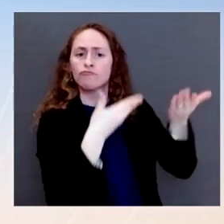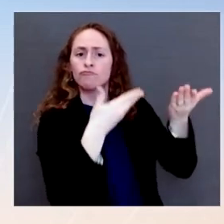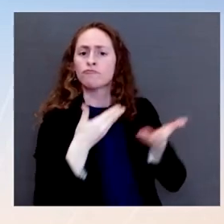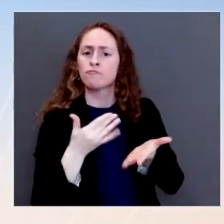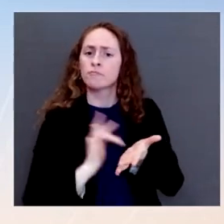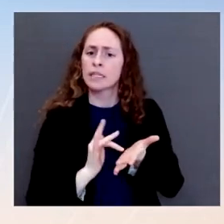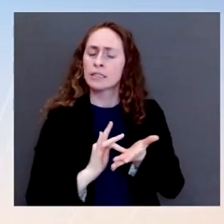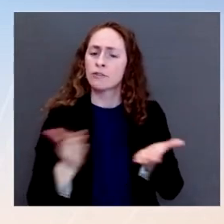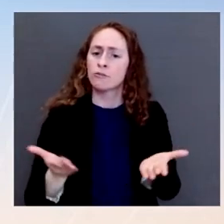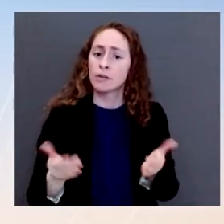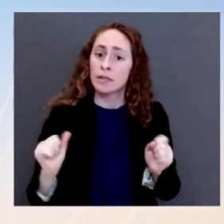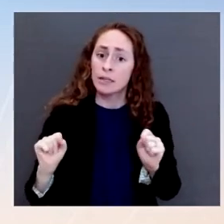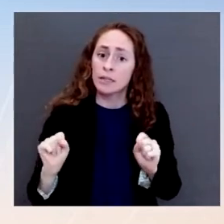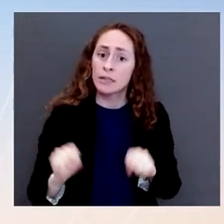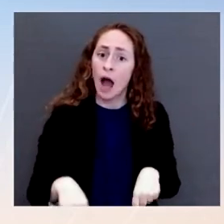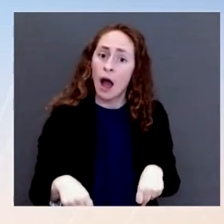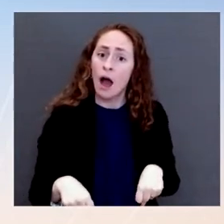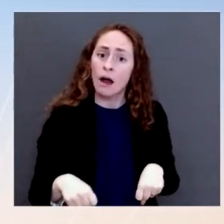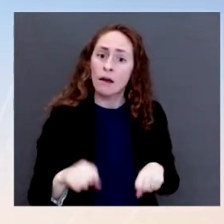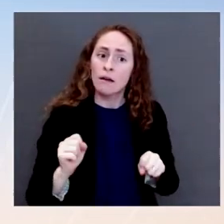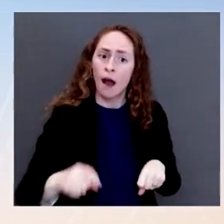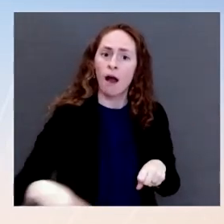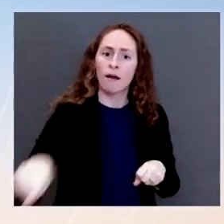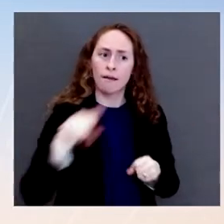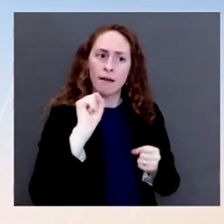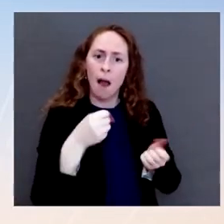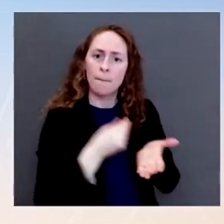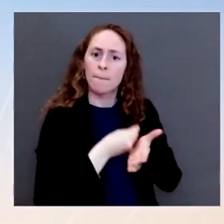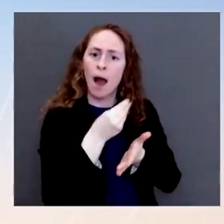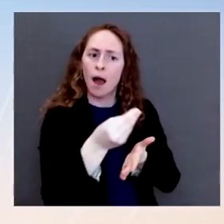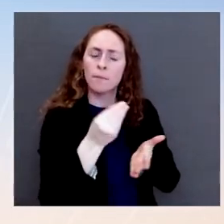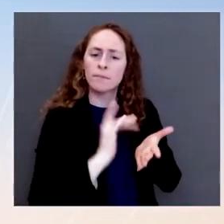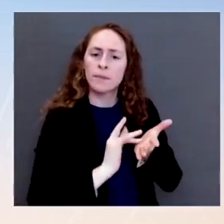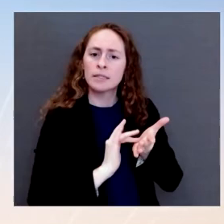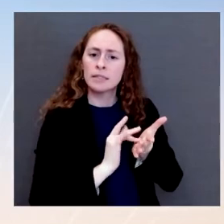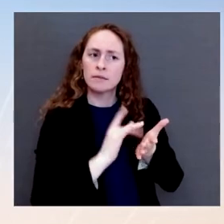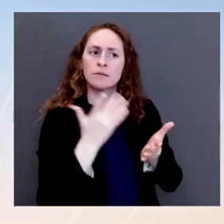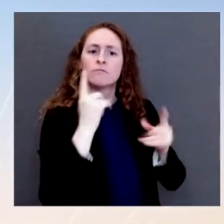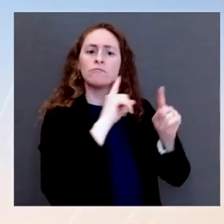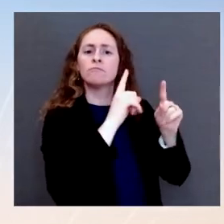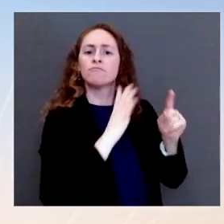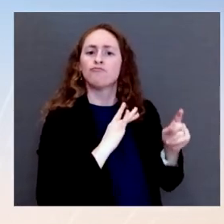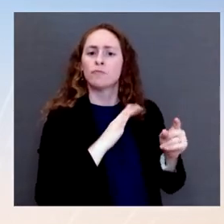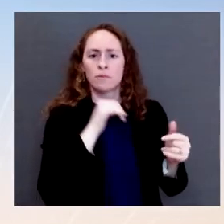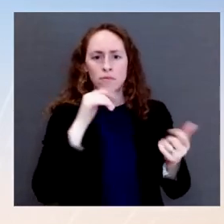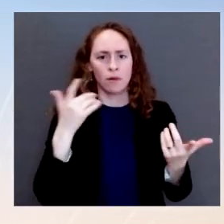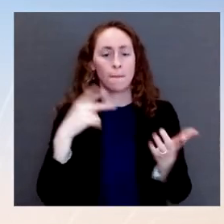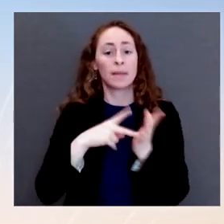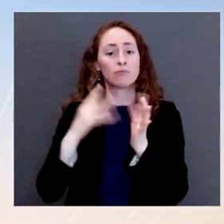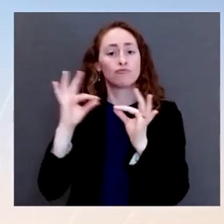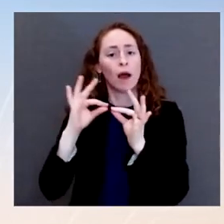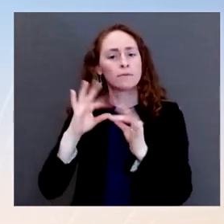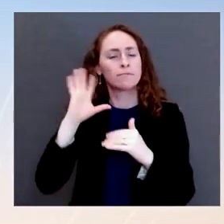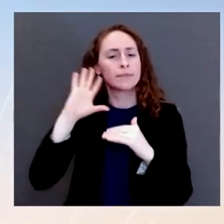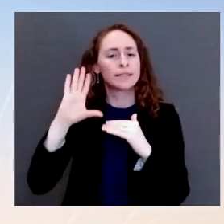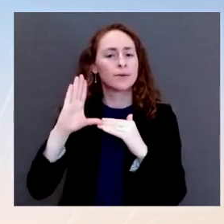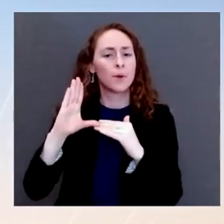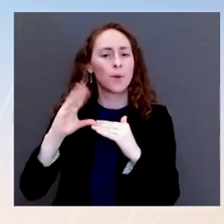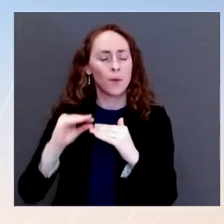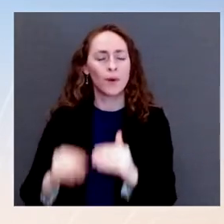afternoon. Also, just wanted to provide a quick update on our booster program. To date, the United States has administered more